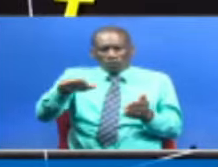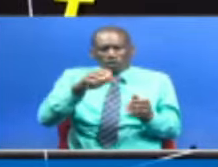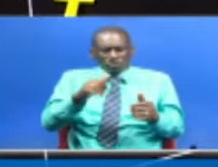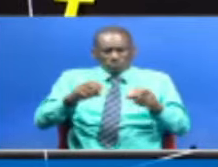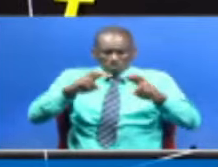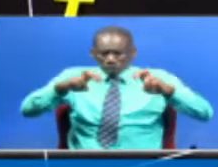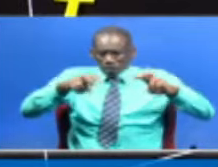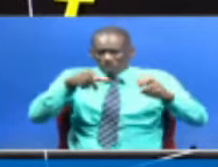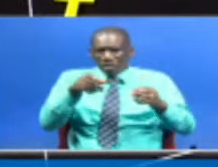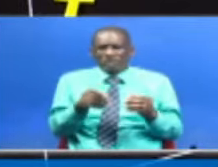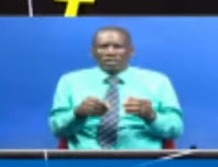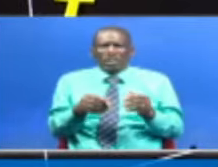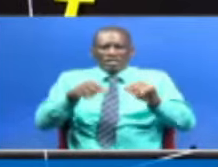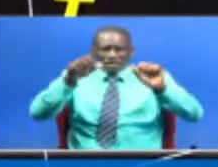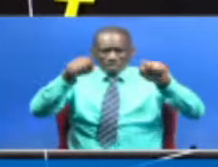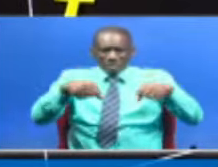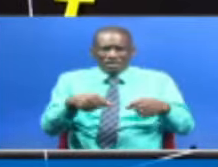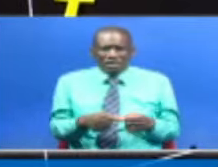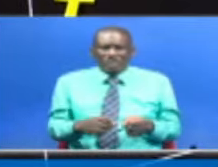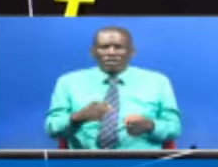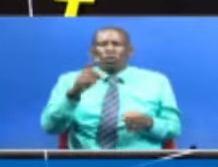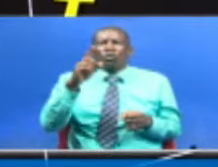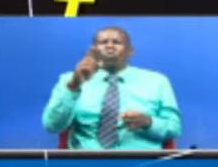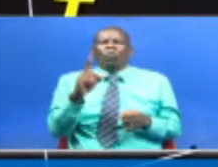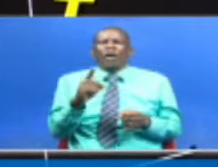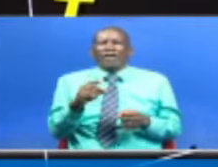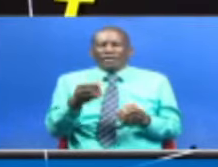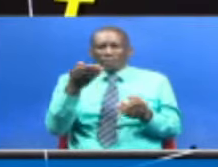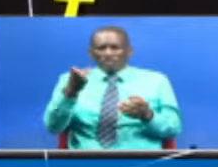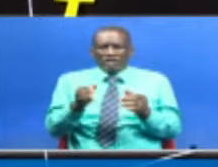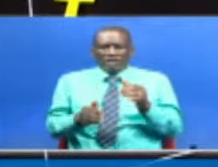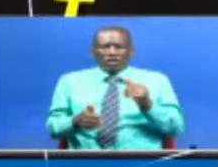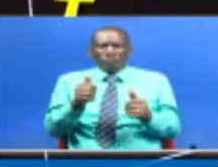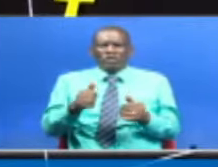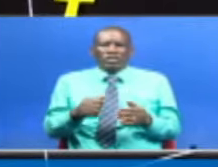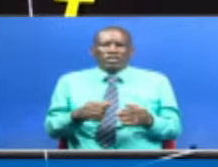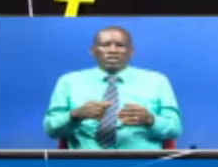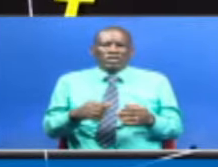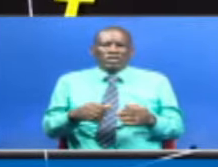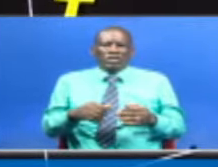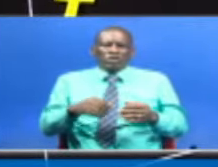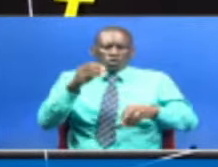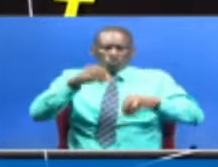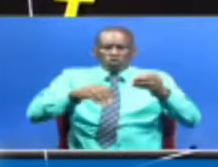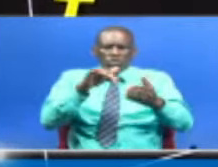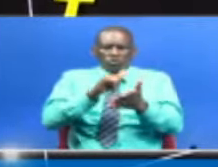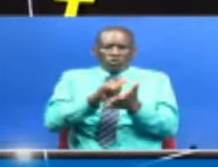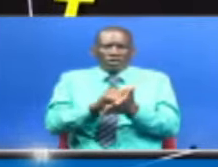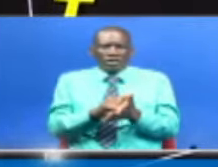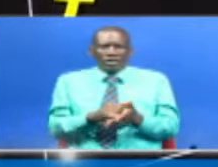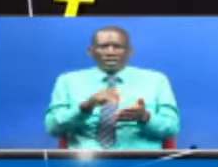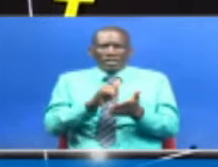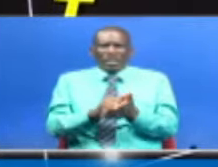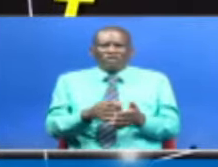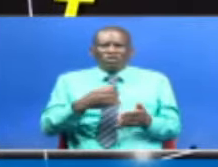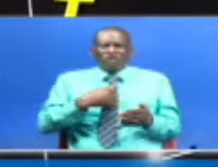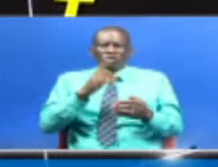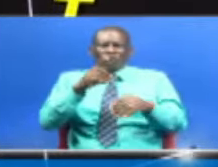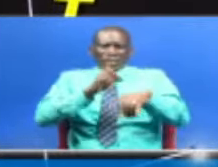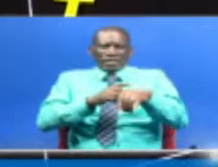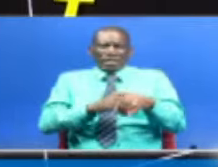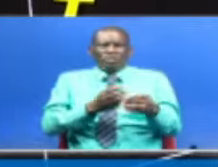into. Of course, one item that did possibly contribute to that is that there was a period of time